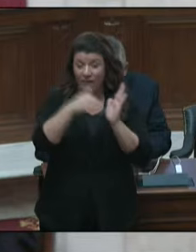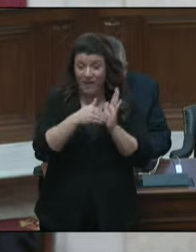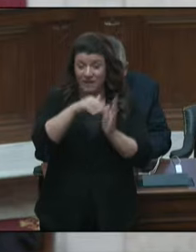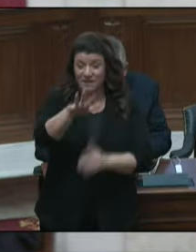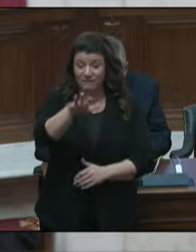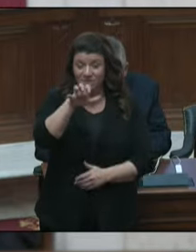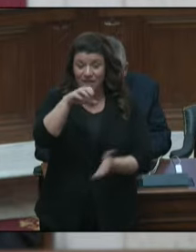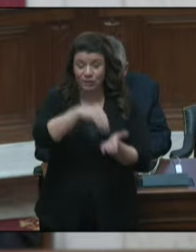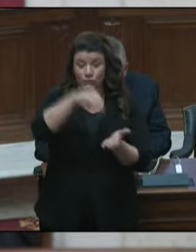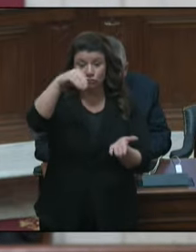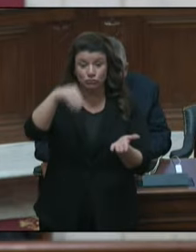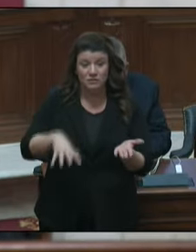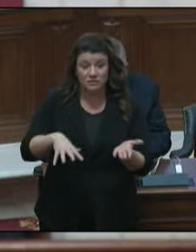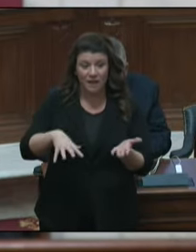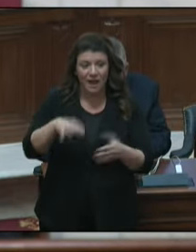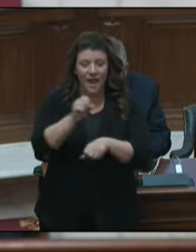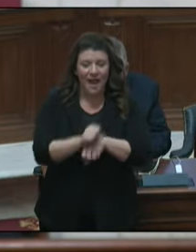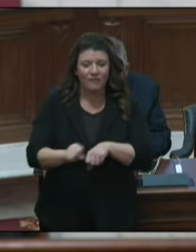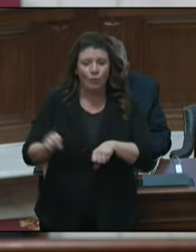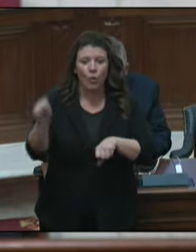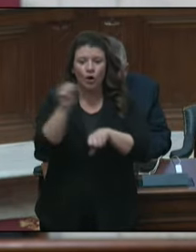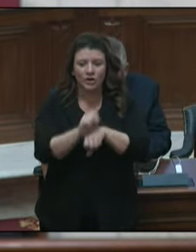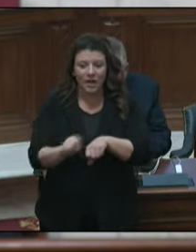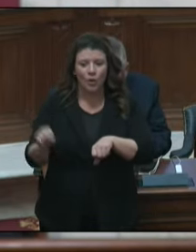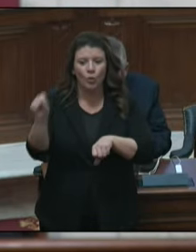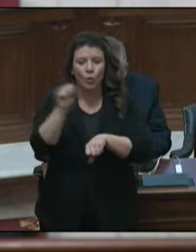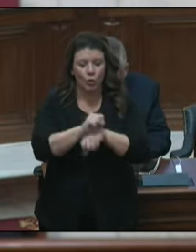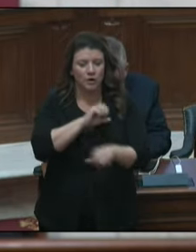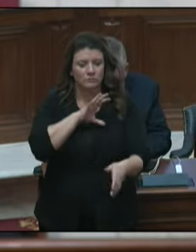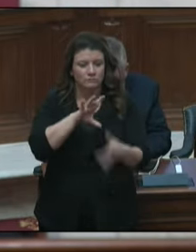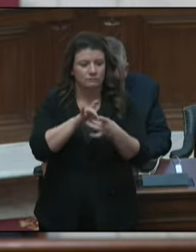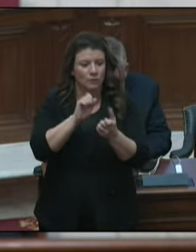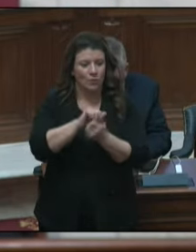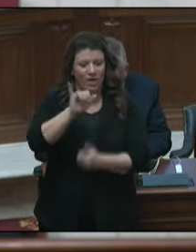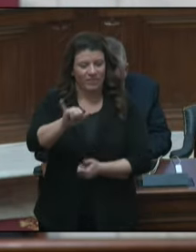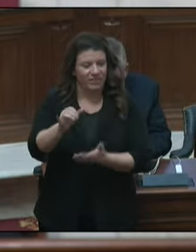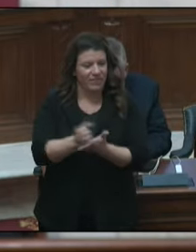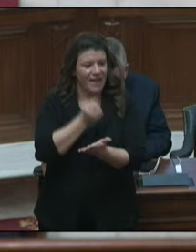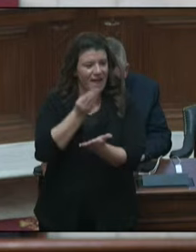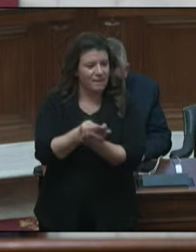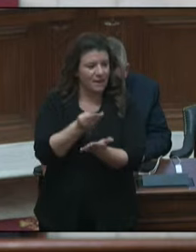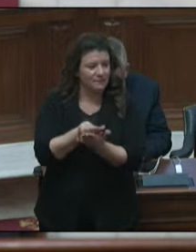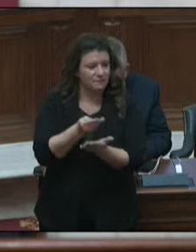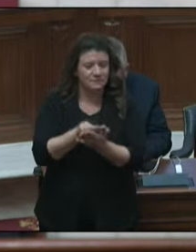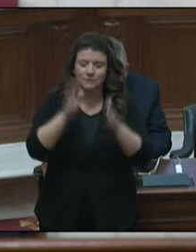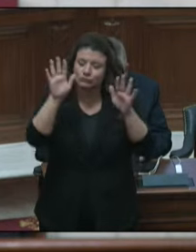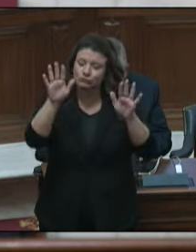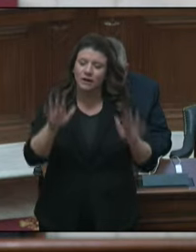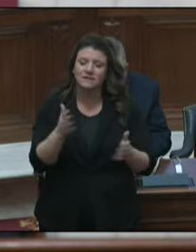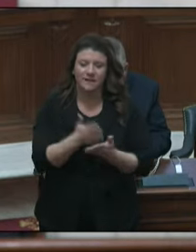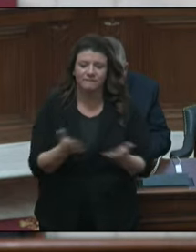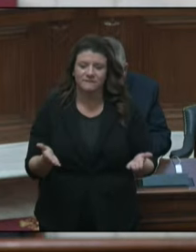4,500 students have worked and worked with that grant. It's good stuff.